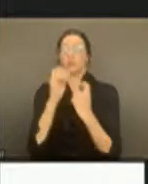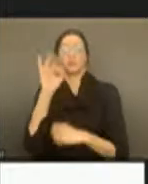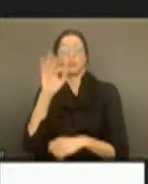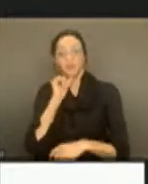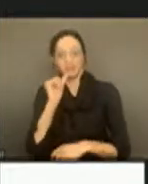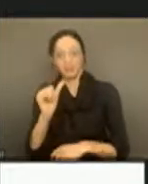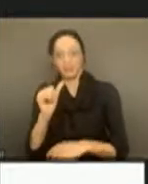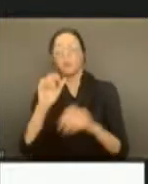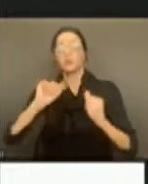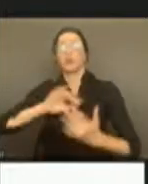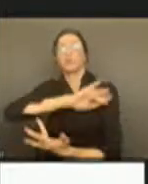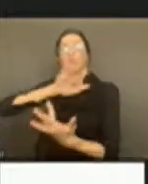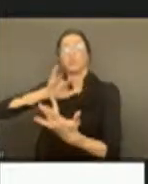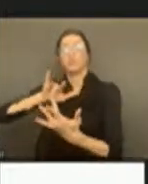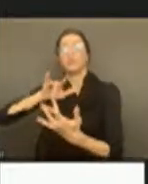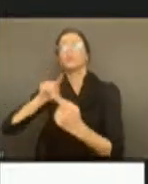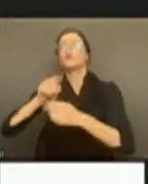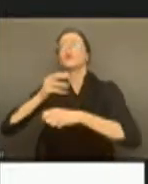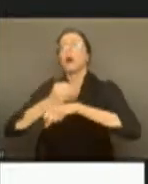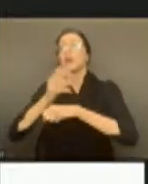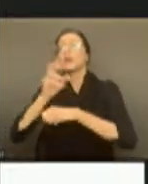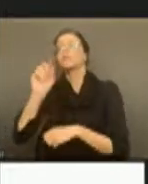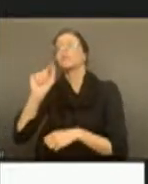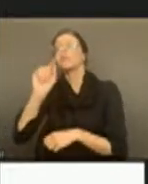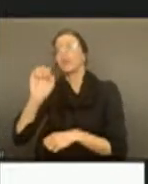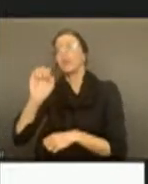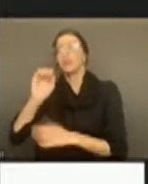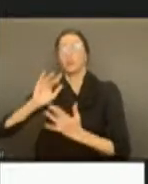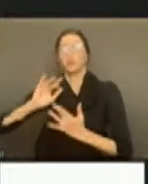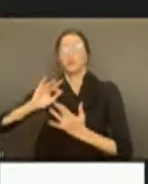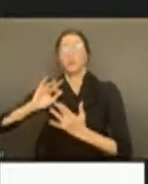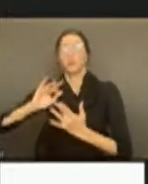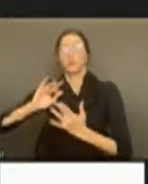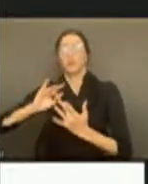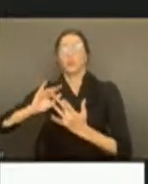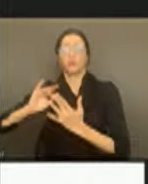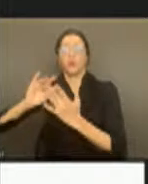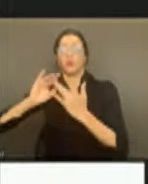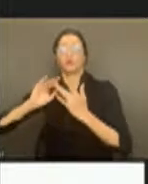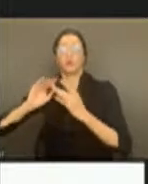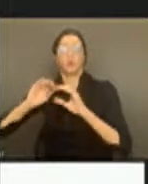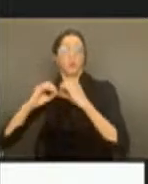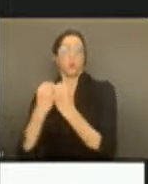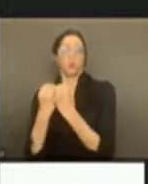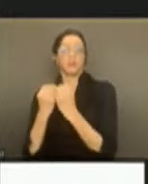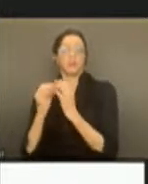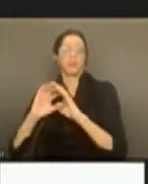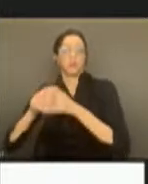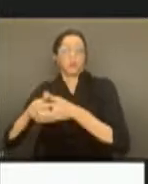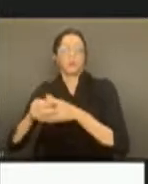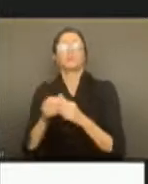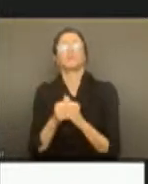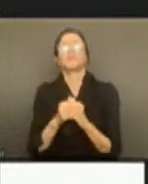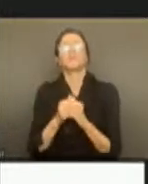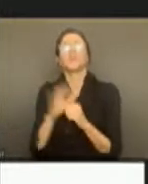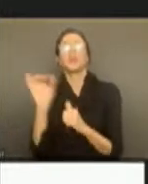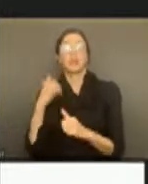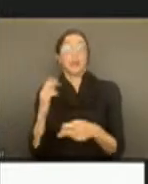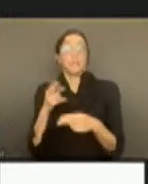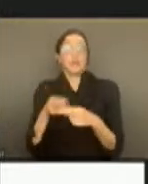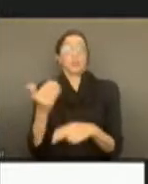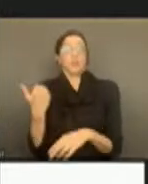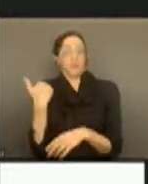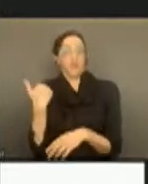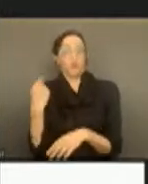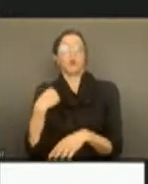contact information. As I mentioned before, we have note takers, and we're recording this so we could go back